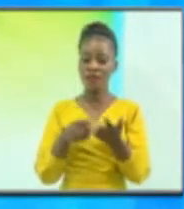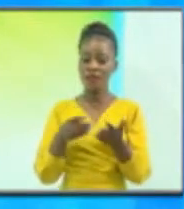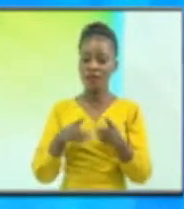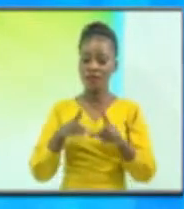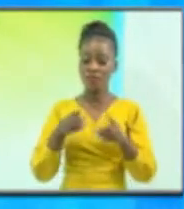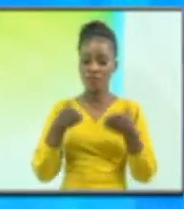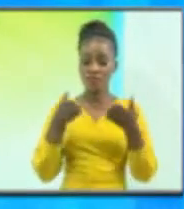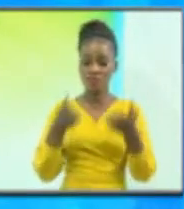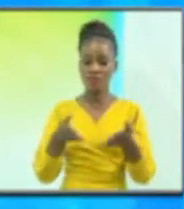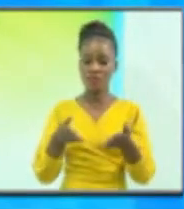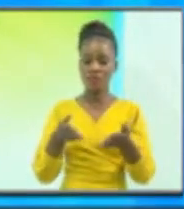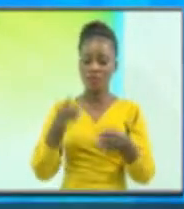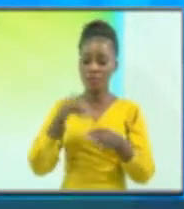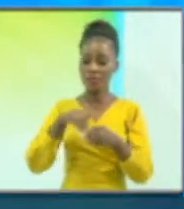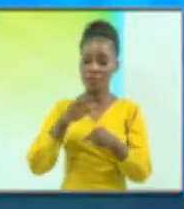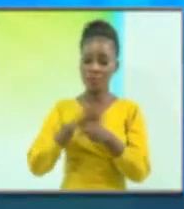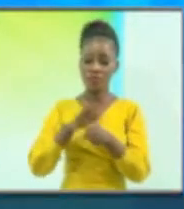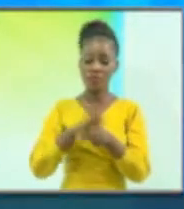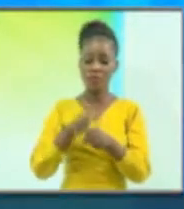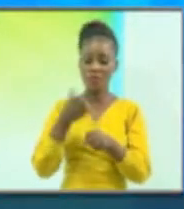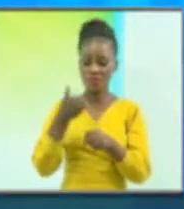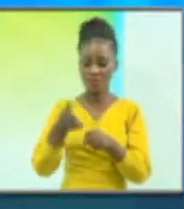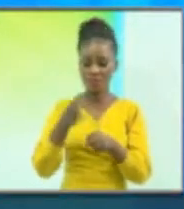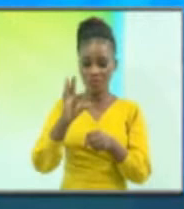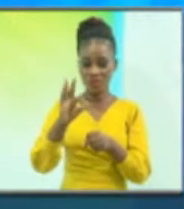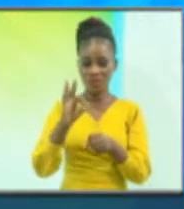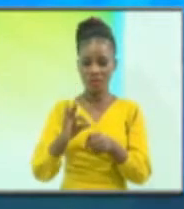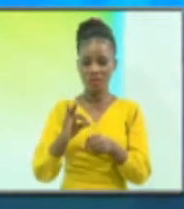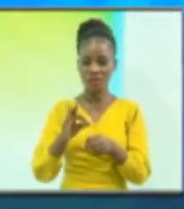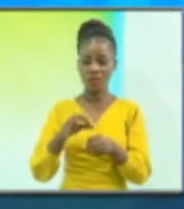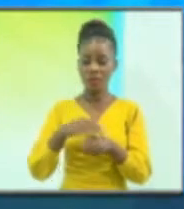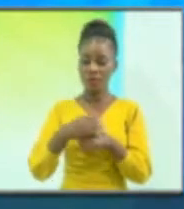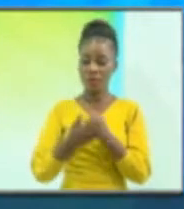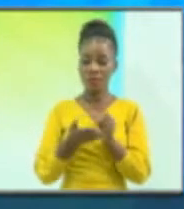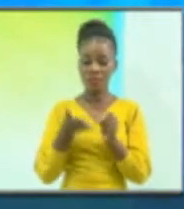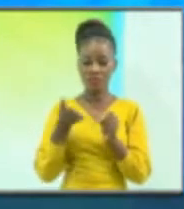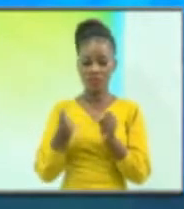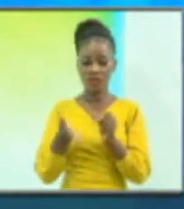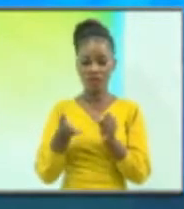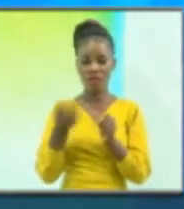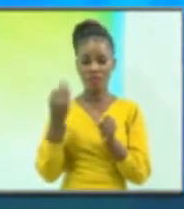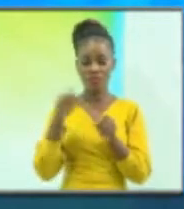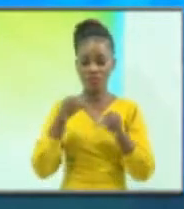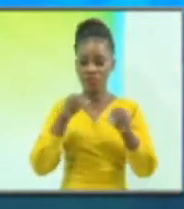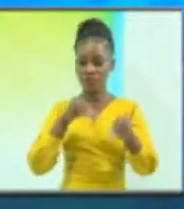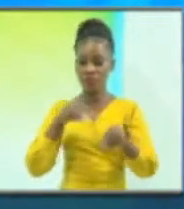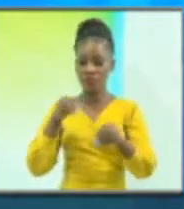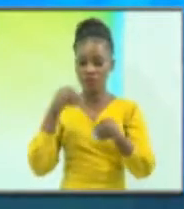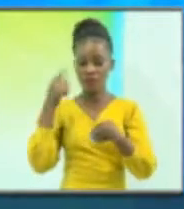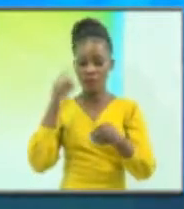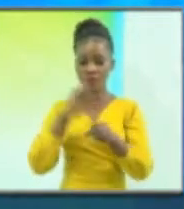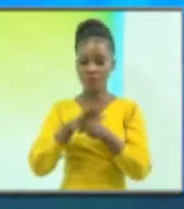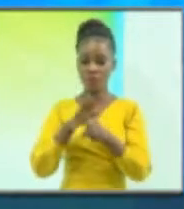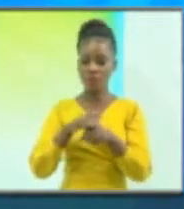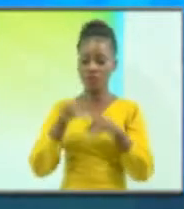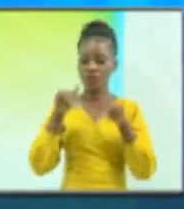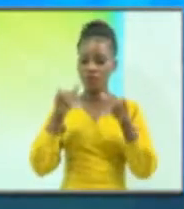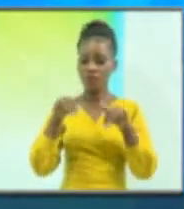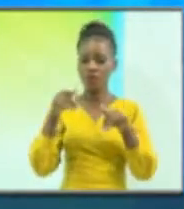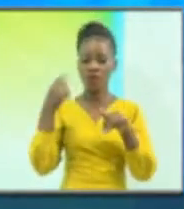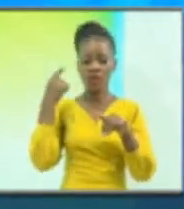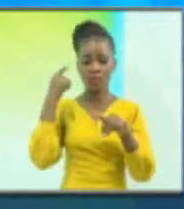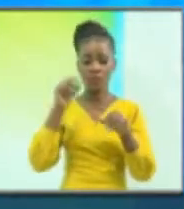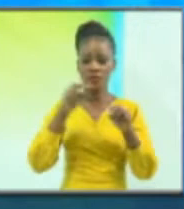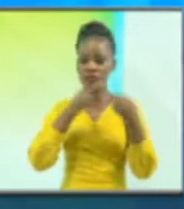natural substances and physical, mechanical, or biologically best farming methods to the fullest extent